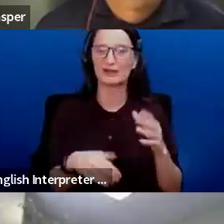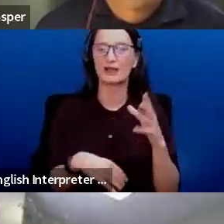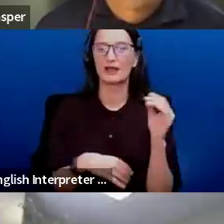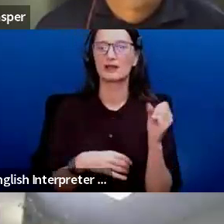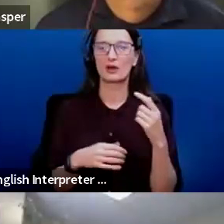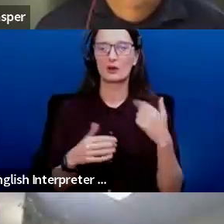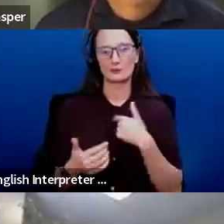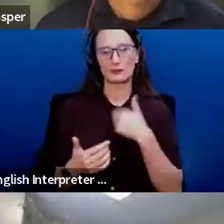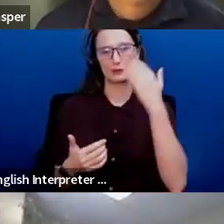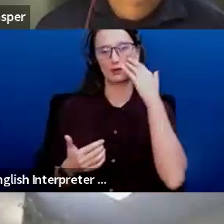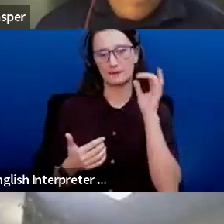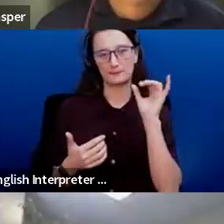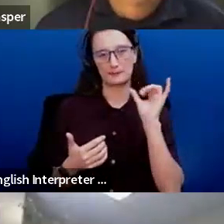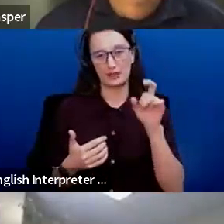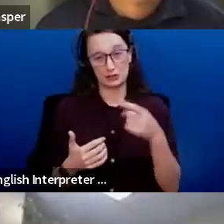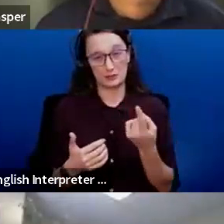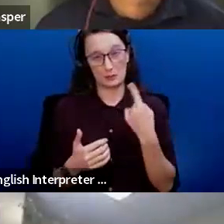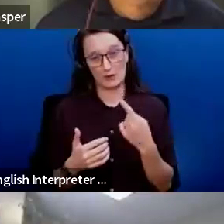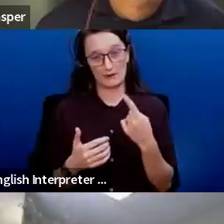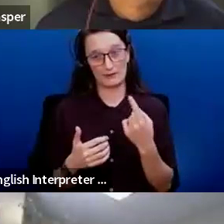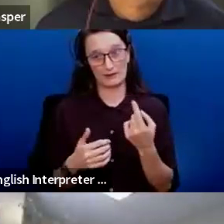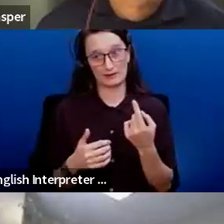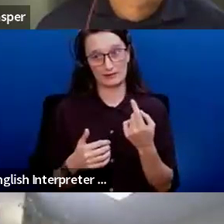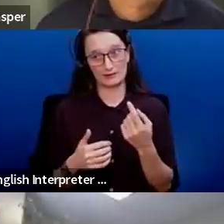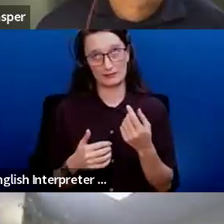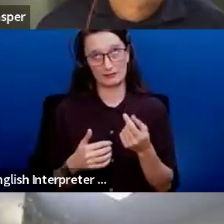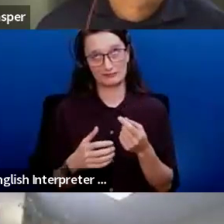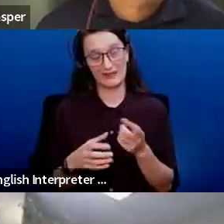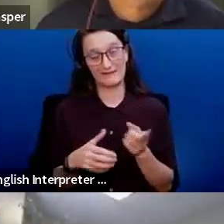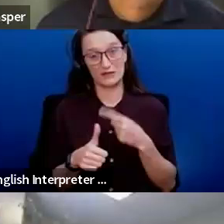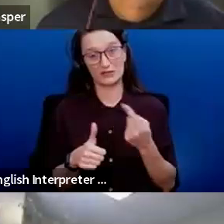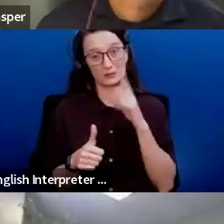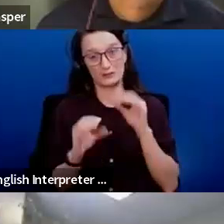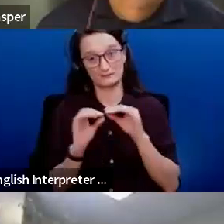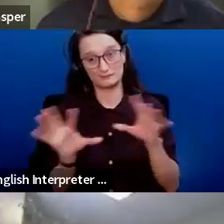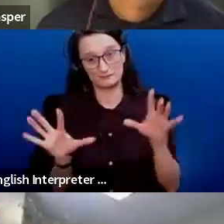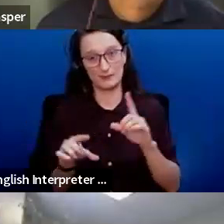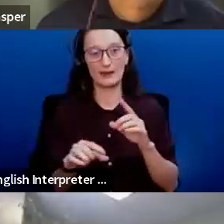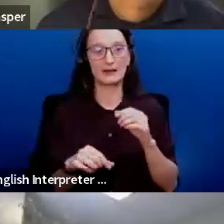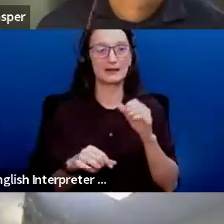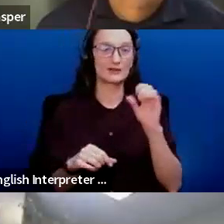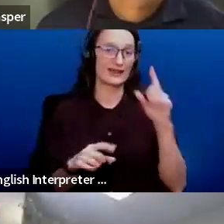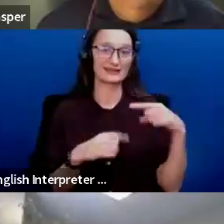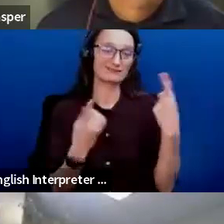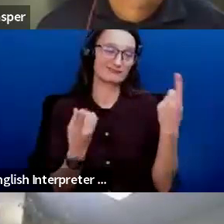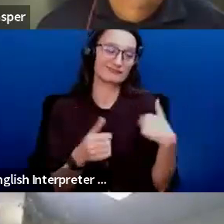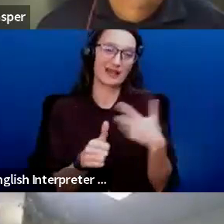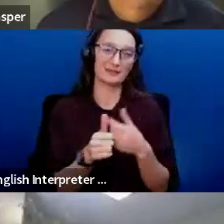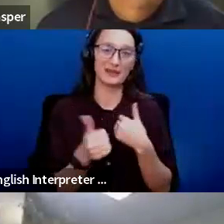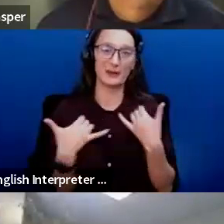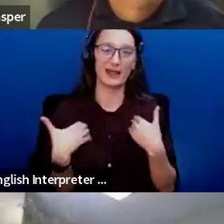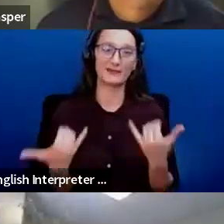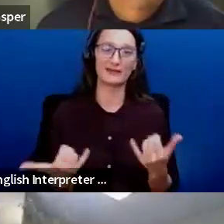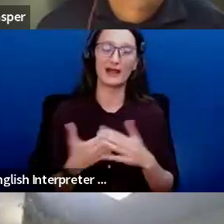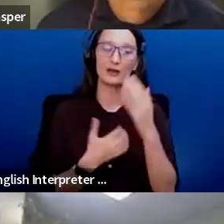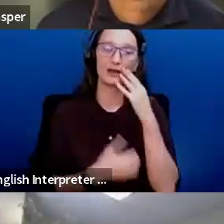that's supposed to be one of the first ones that they get out. So that's in essence the update that we have. I know, Michelle,